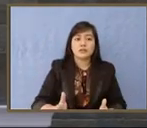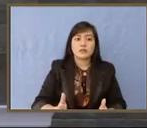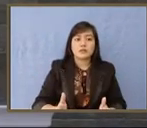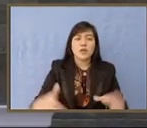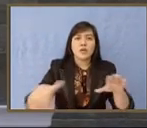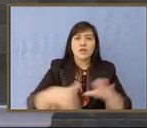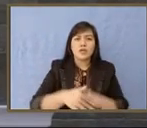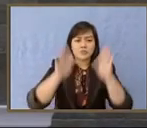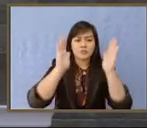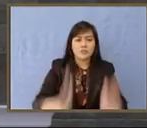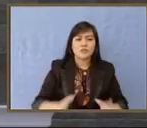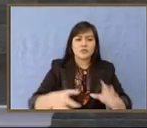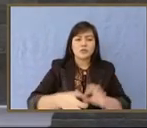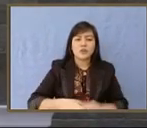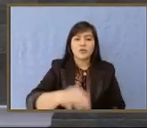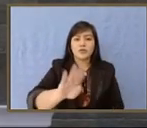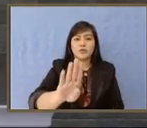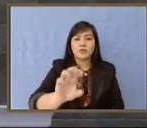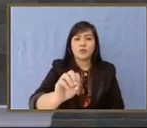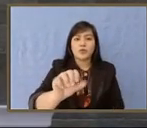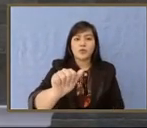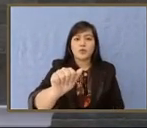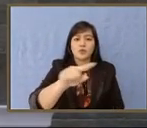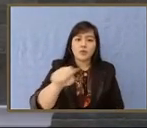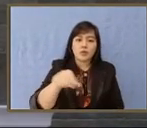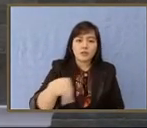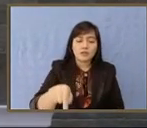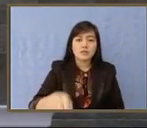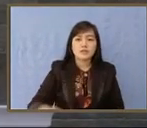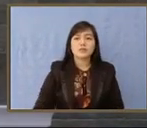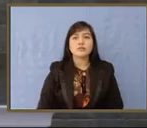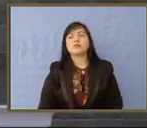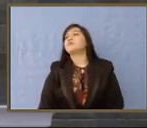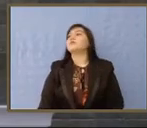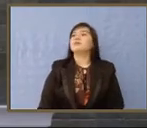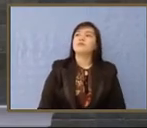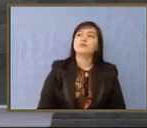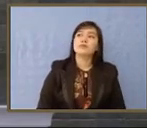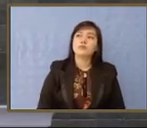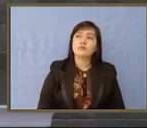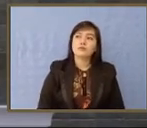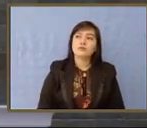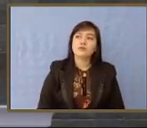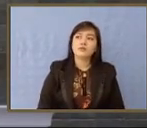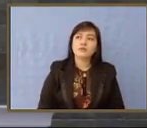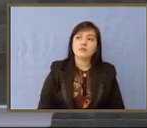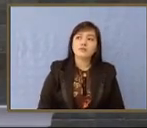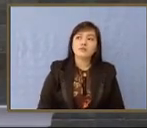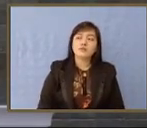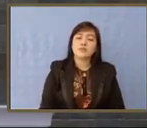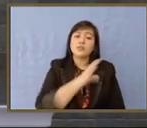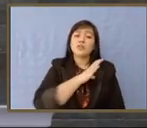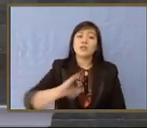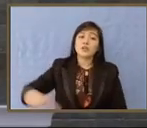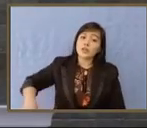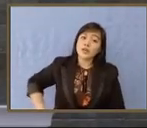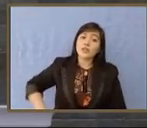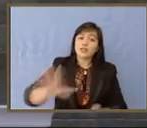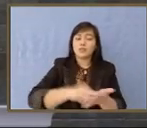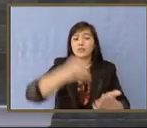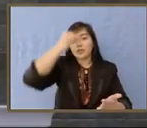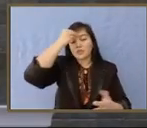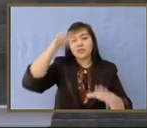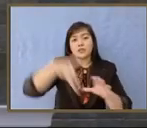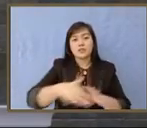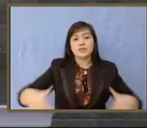kinsman redeemer of Ruth. Okay? Christ is seen in the life of Boaz as the kinsman